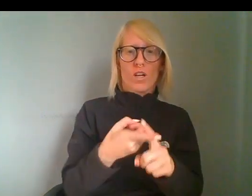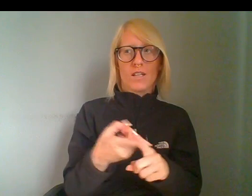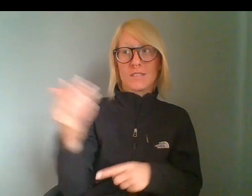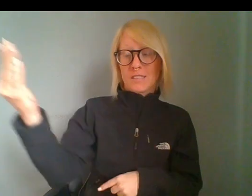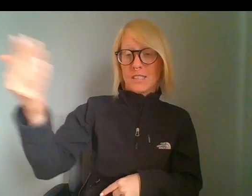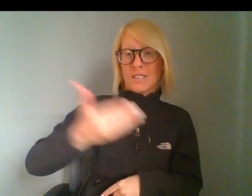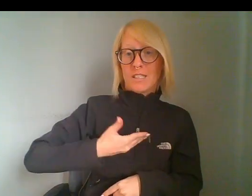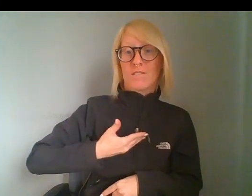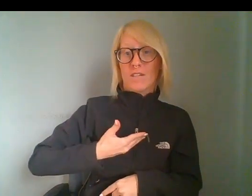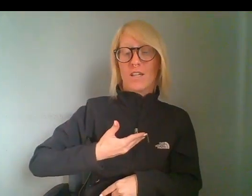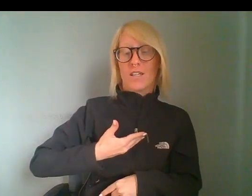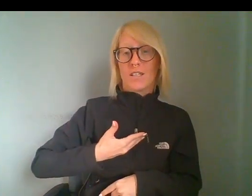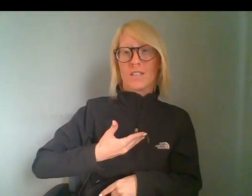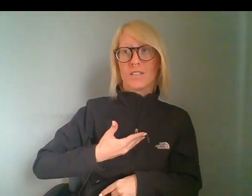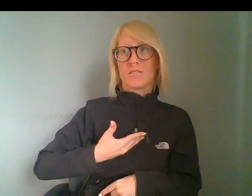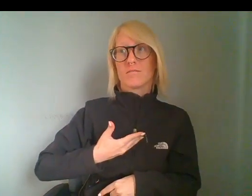better